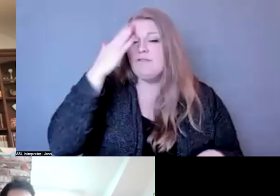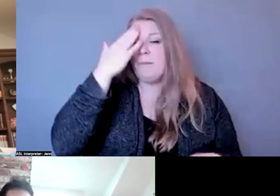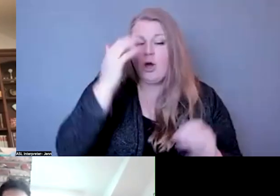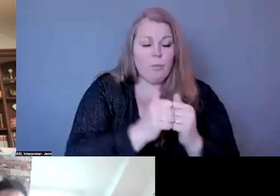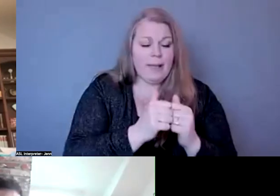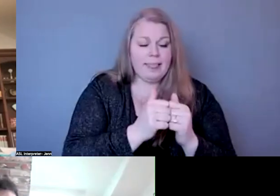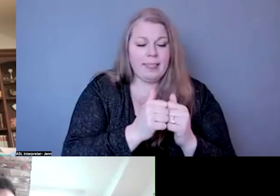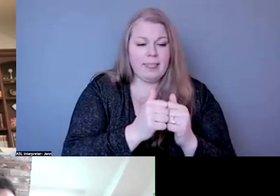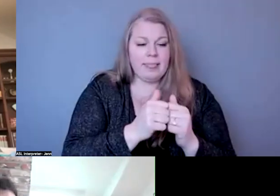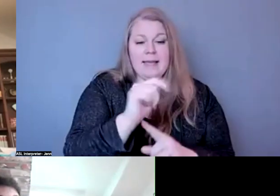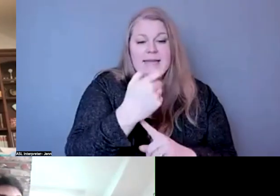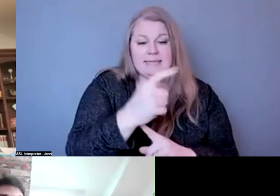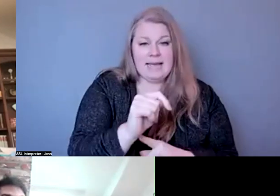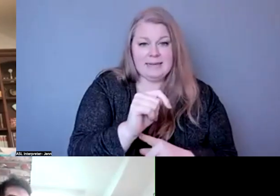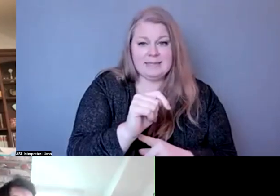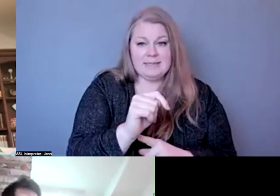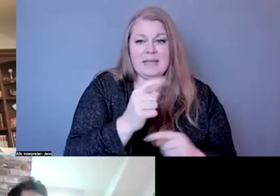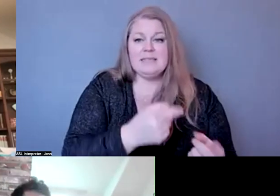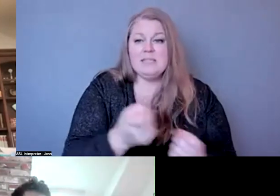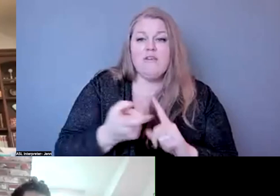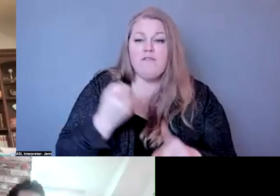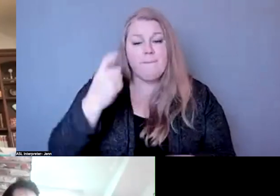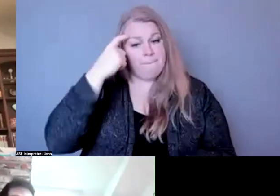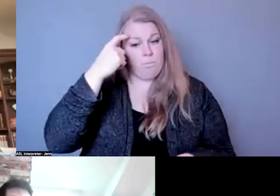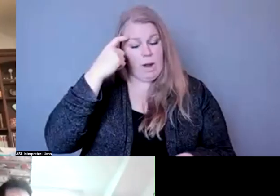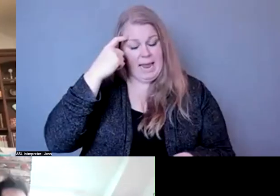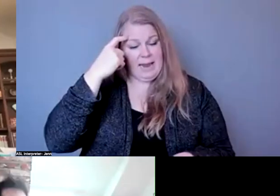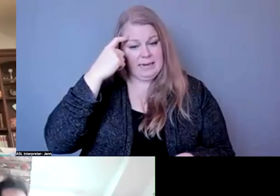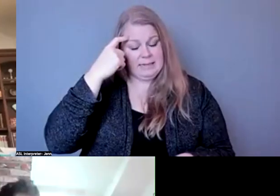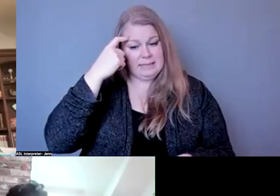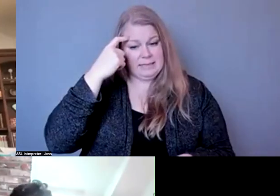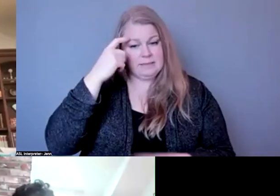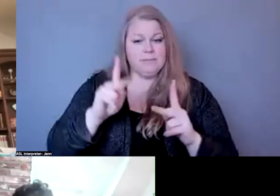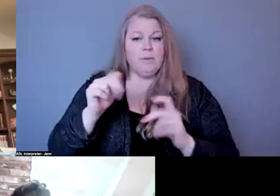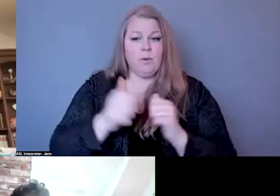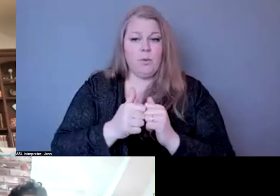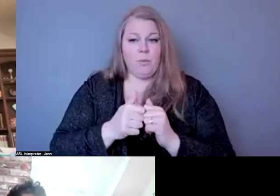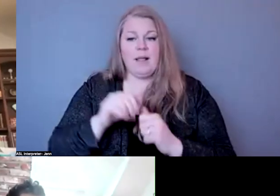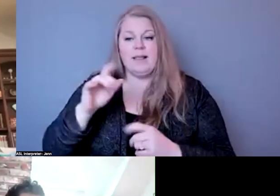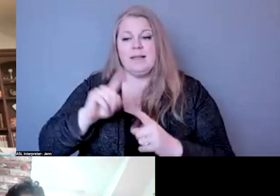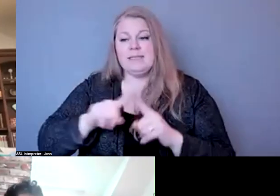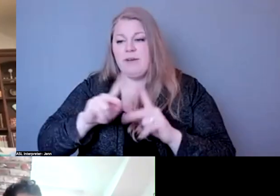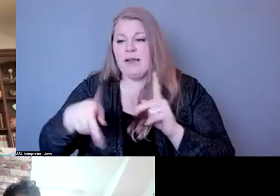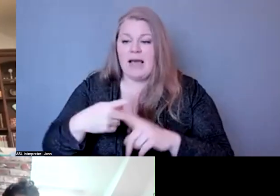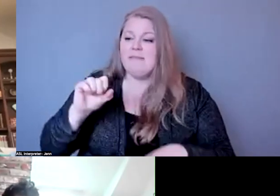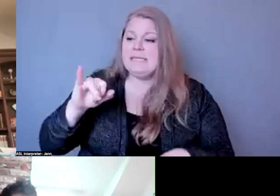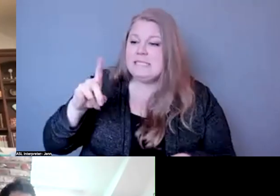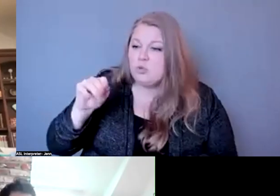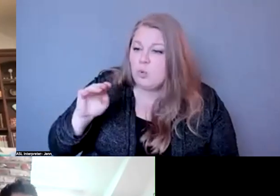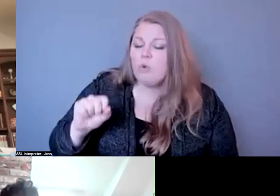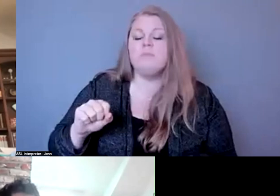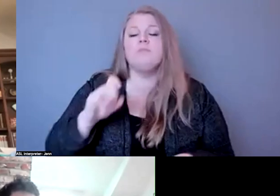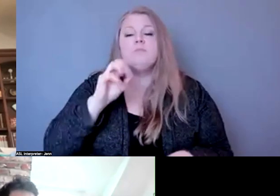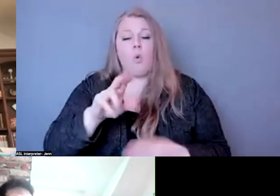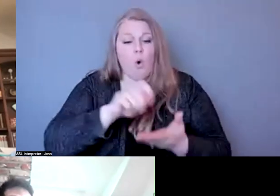getting text elicitation out of brains of folks with locked-in syndrome, or being able to write by